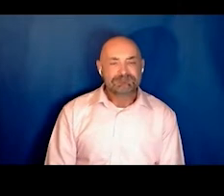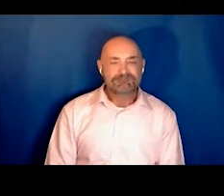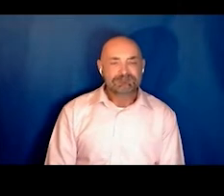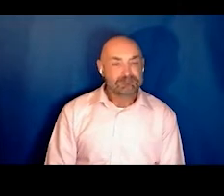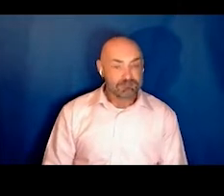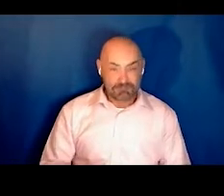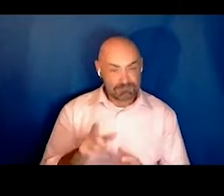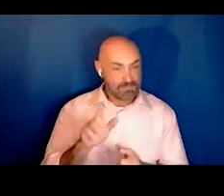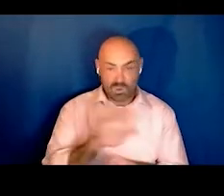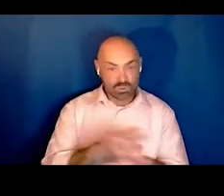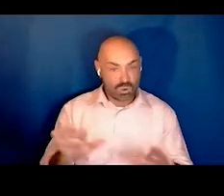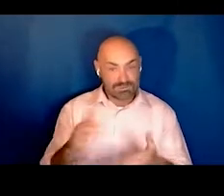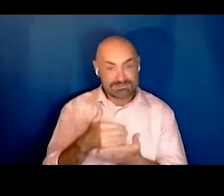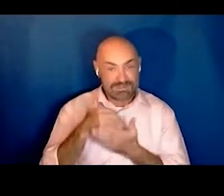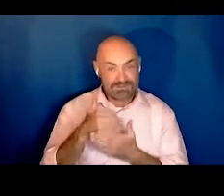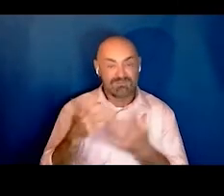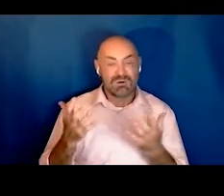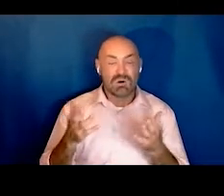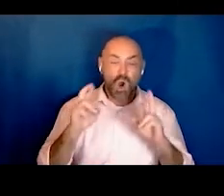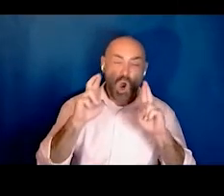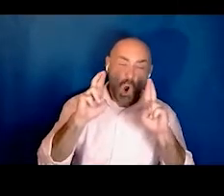unsafe, hopeless,